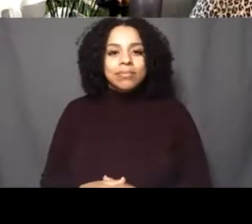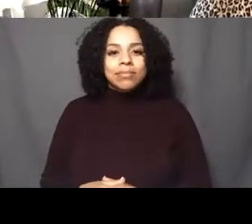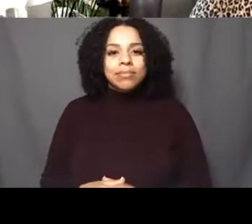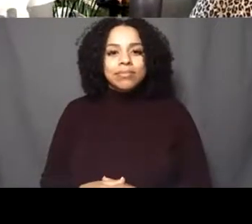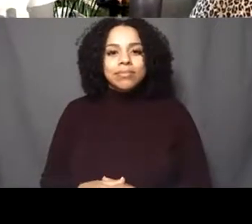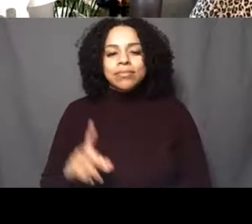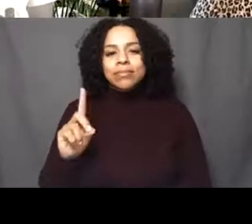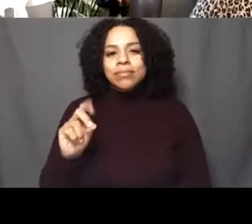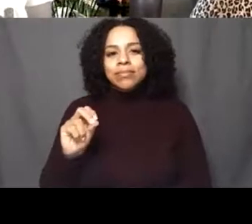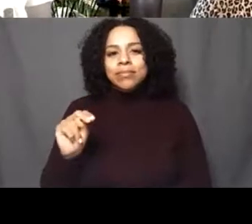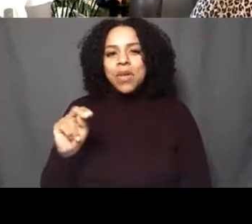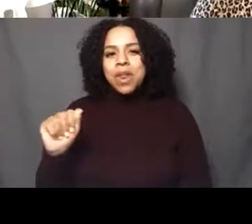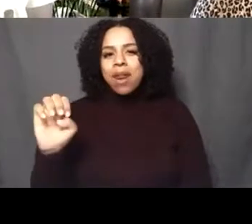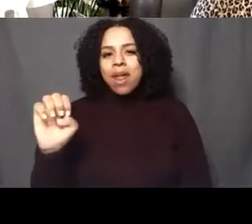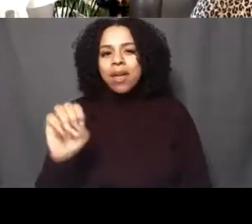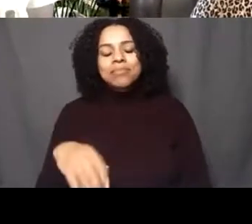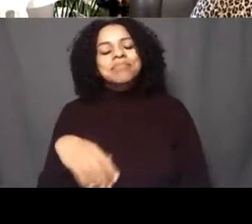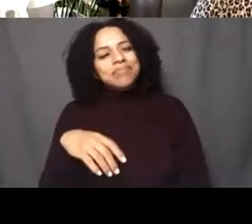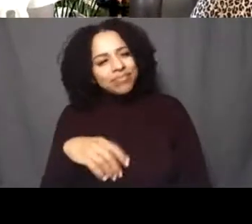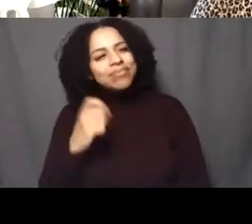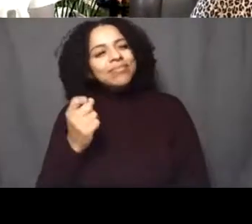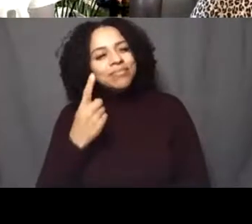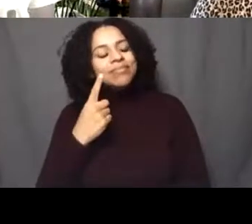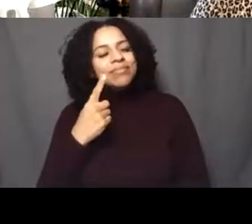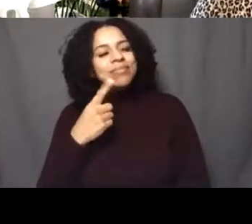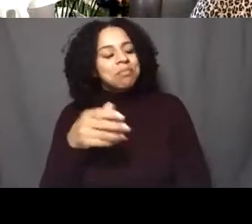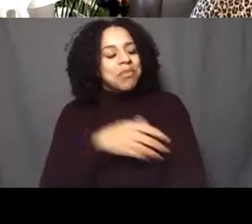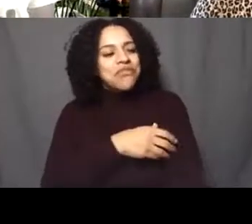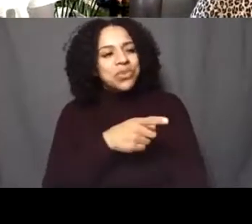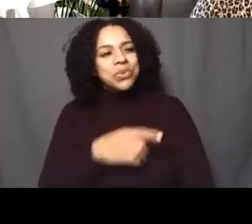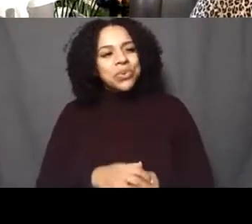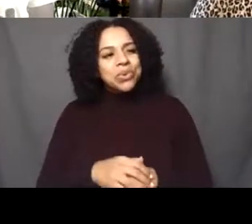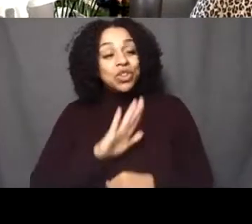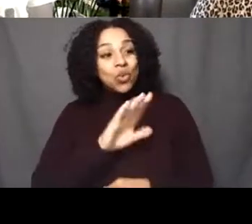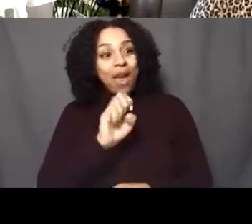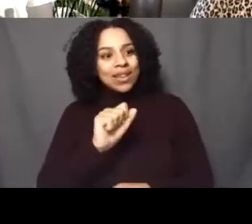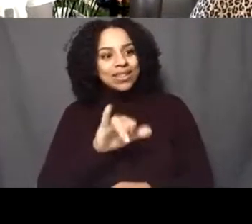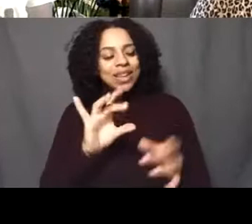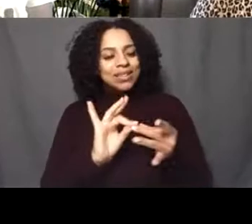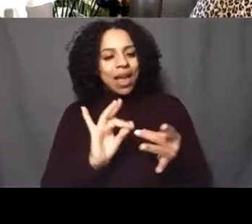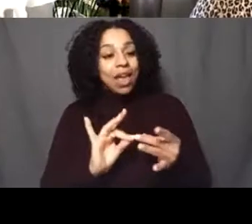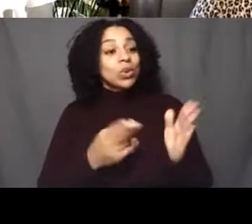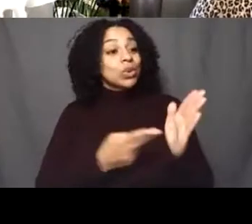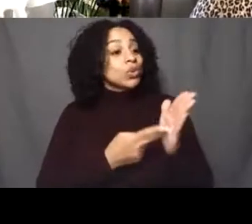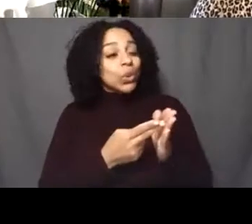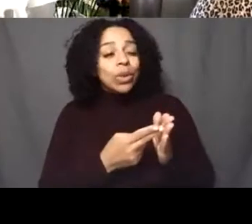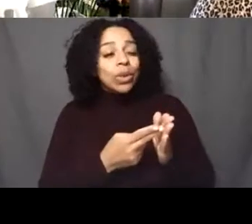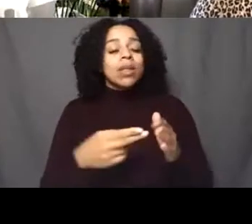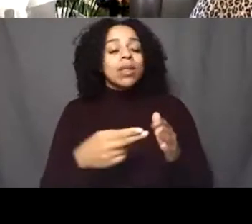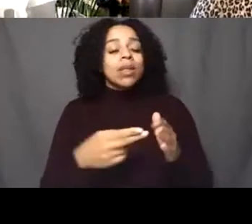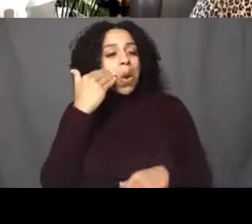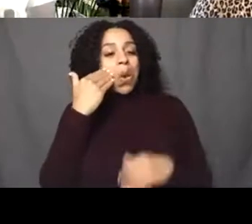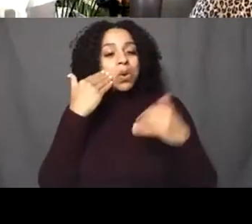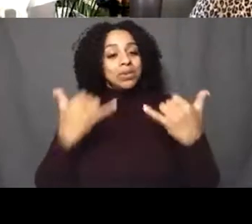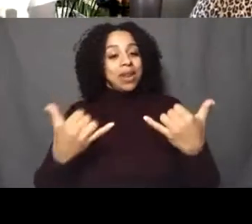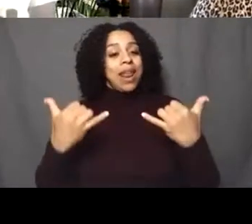Yeah, that was very powerful. And even like you mentioned in your essay too, I have you here, you said the truth is that as much democracy as nation has today, it